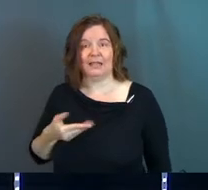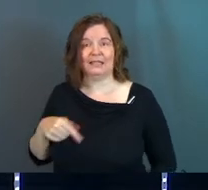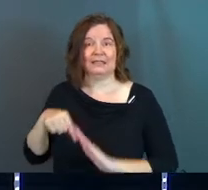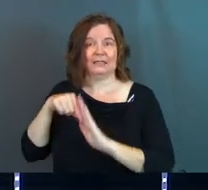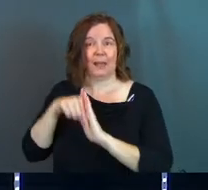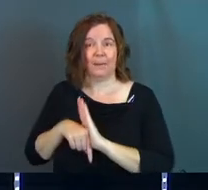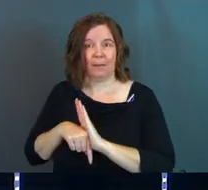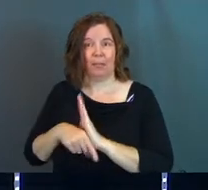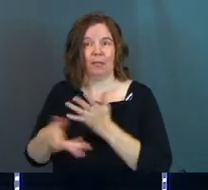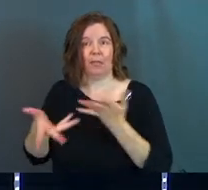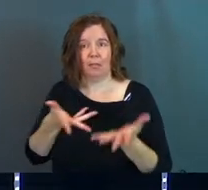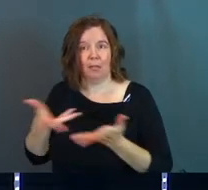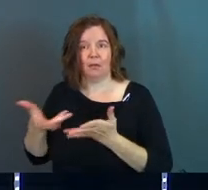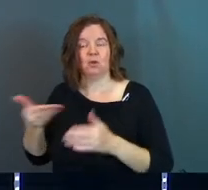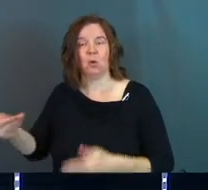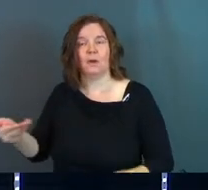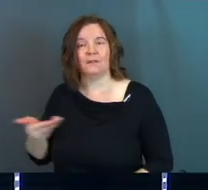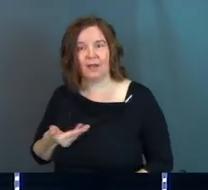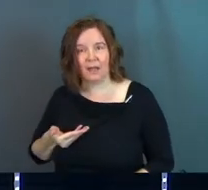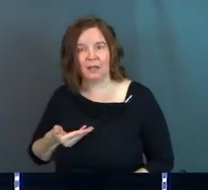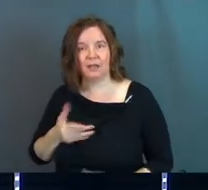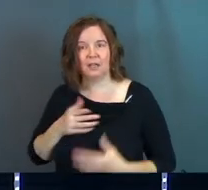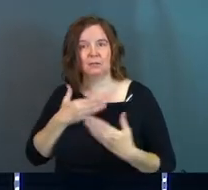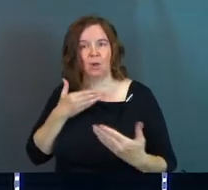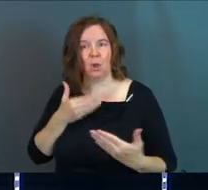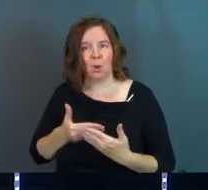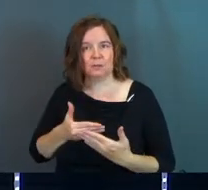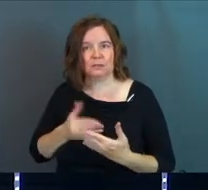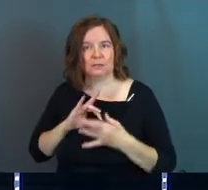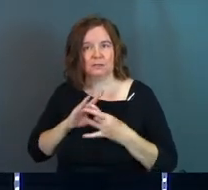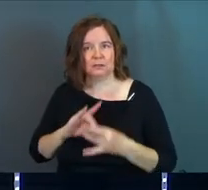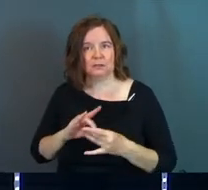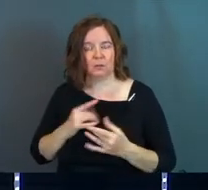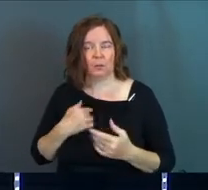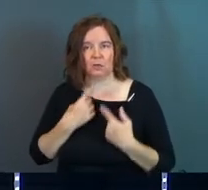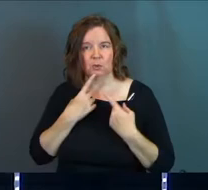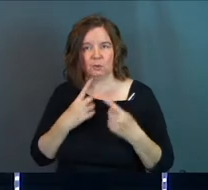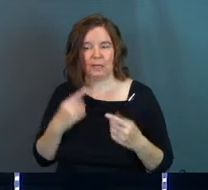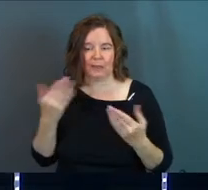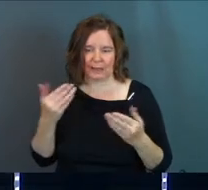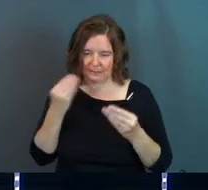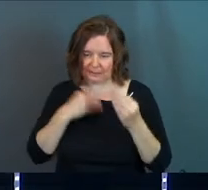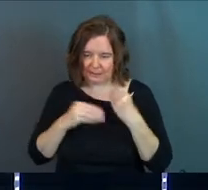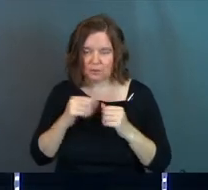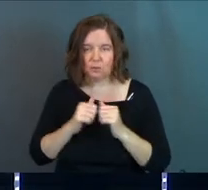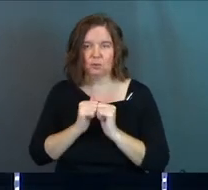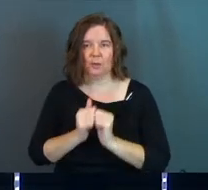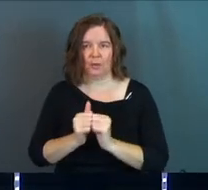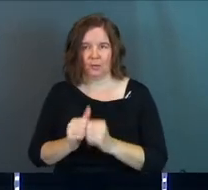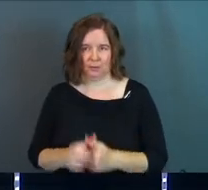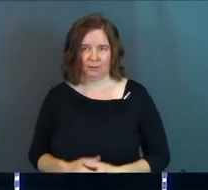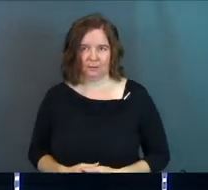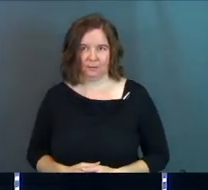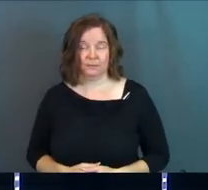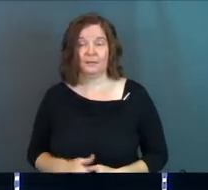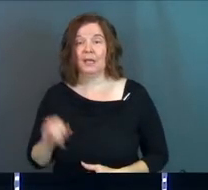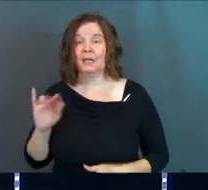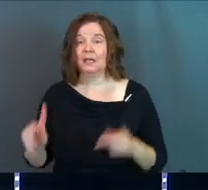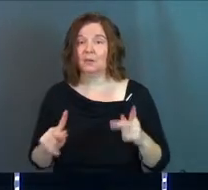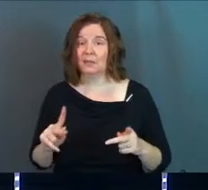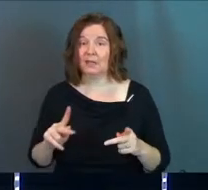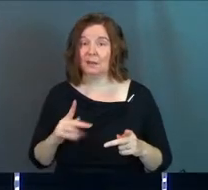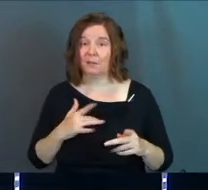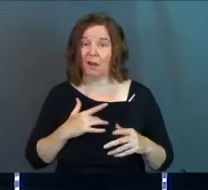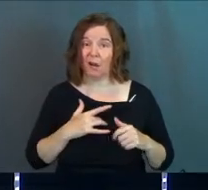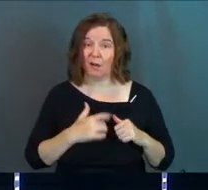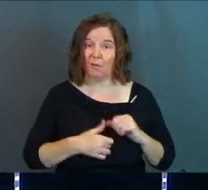depth. You're inviting closeness when you say, let's eat together. And if people are